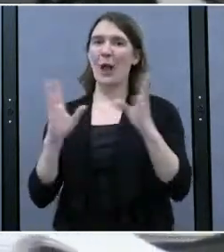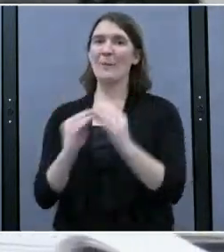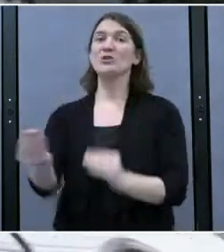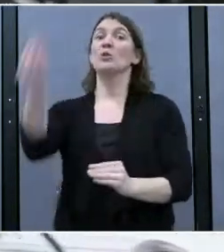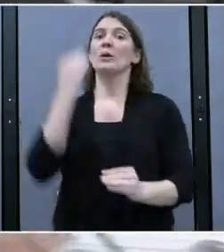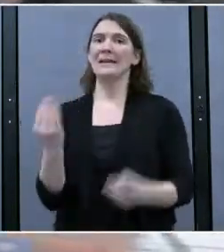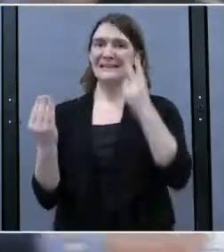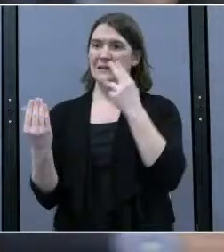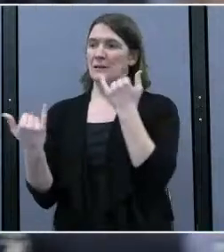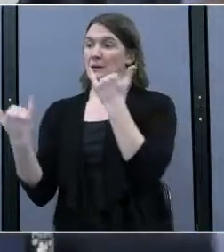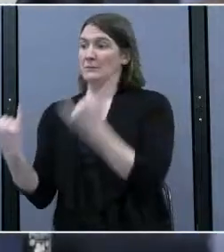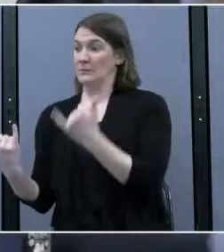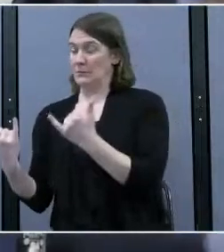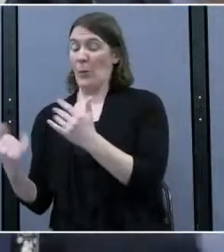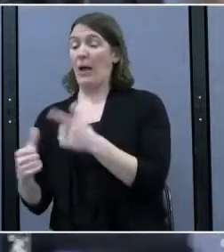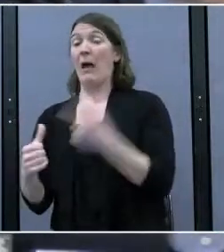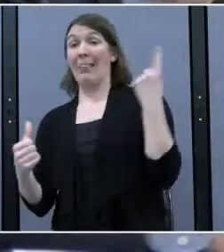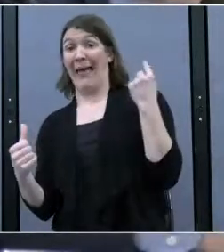Yeah.